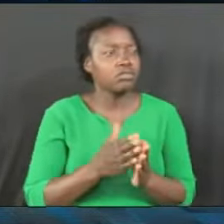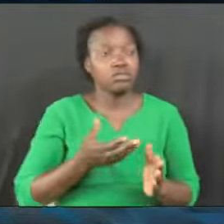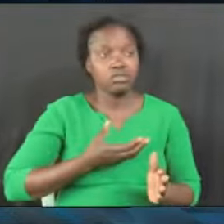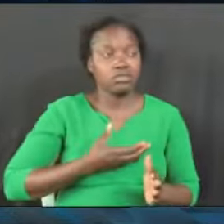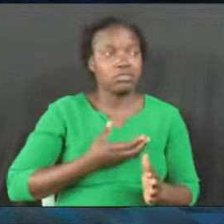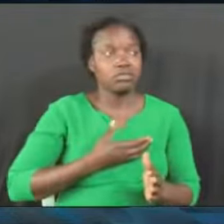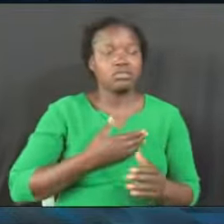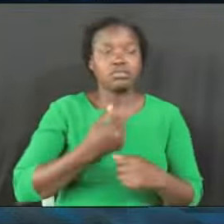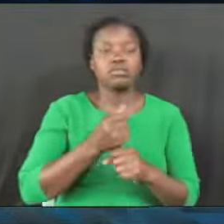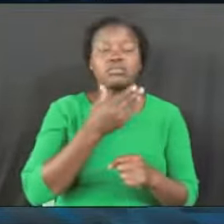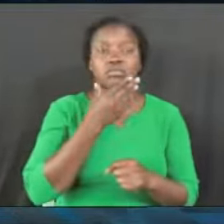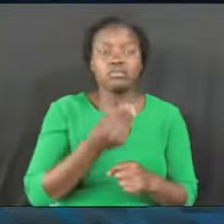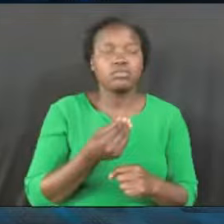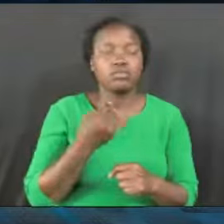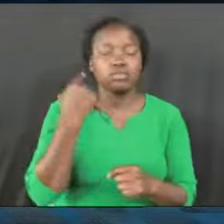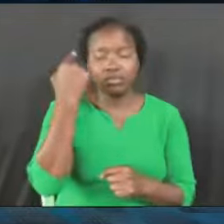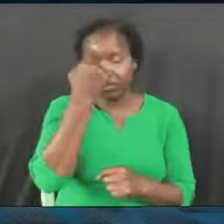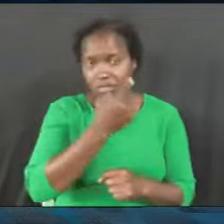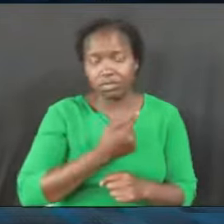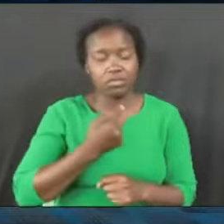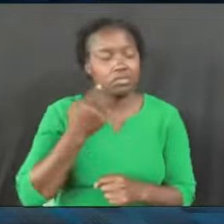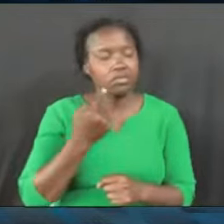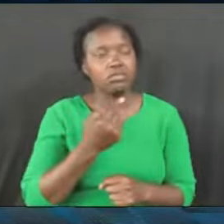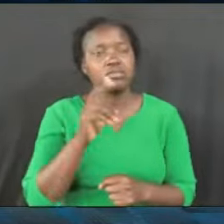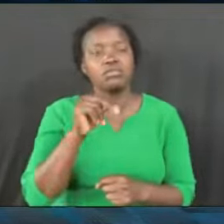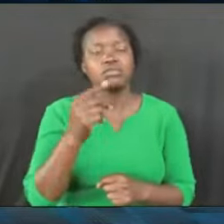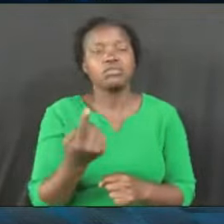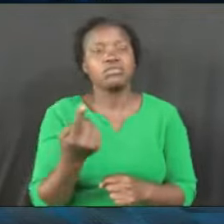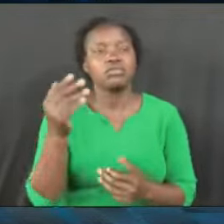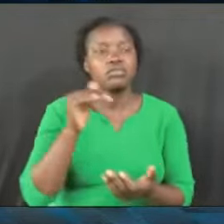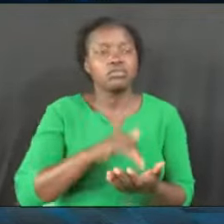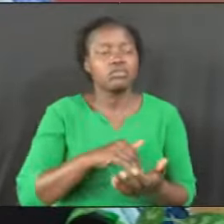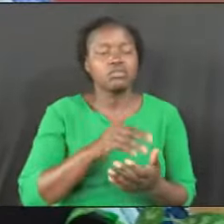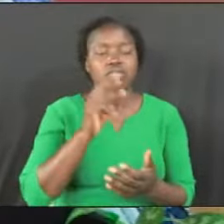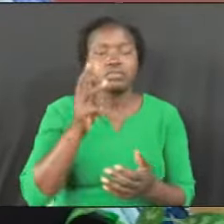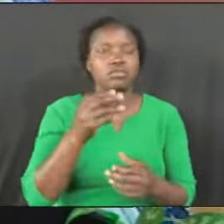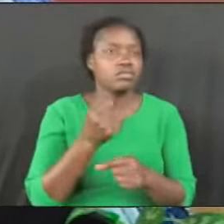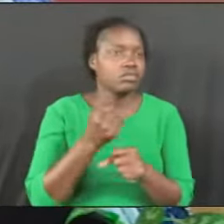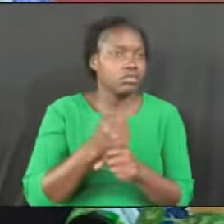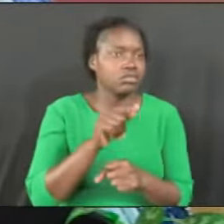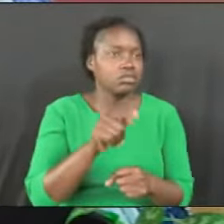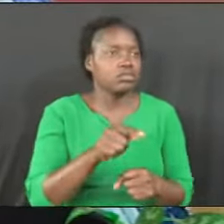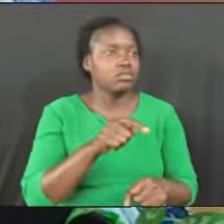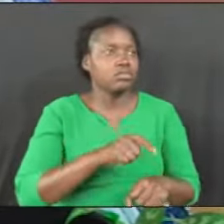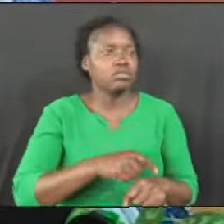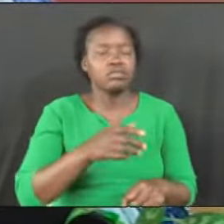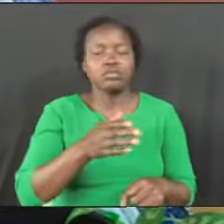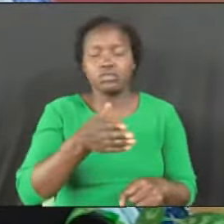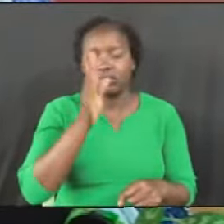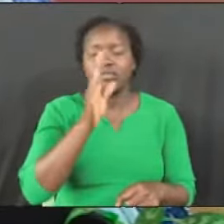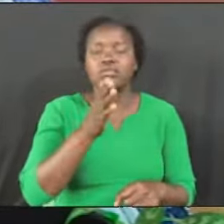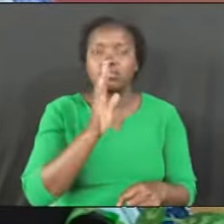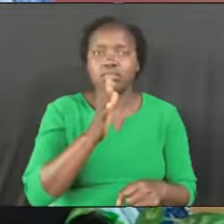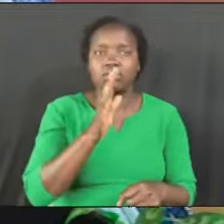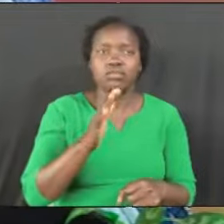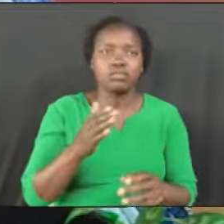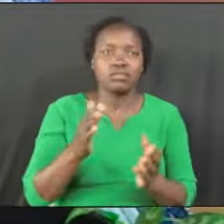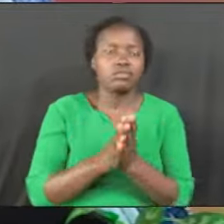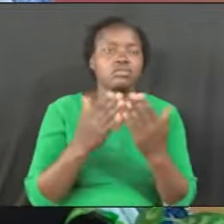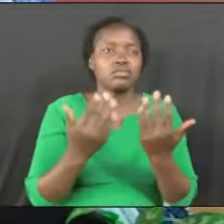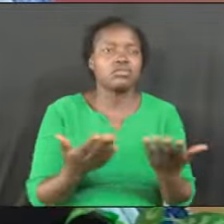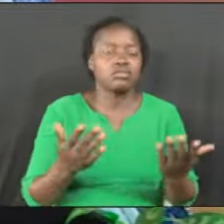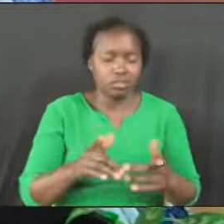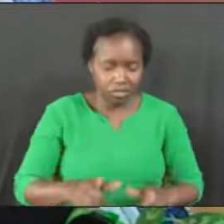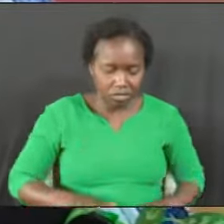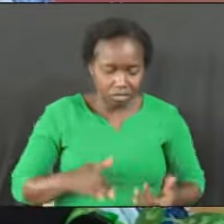image. No orators could do that. Can I tell you, when God speaks, time comes into existence.